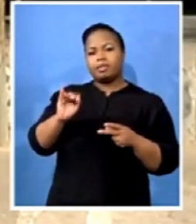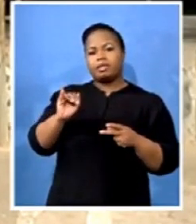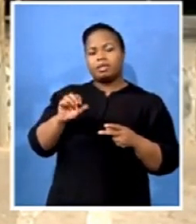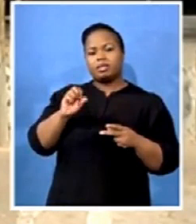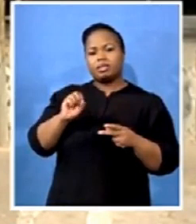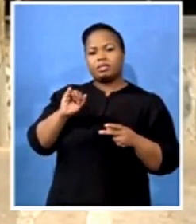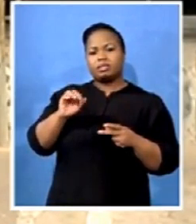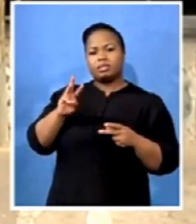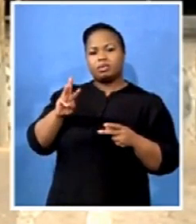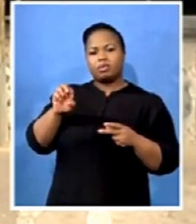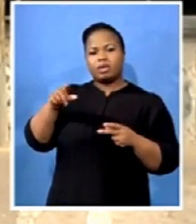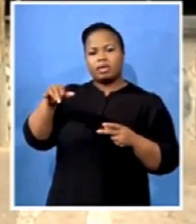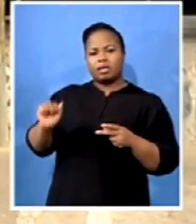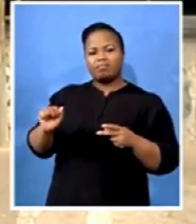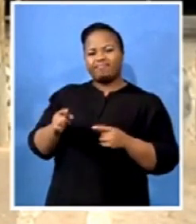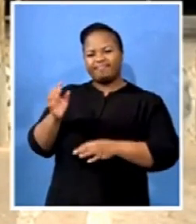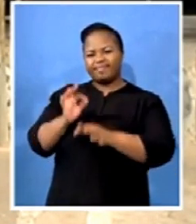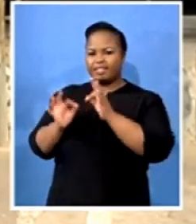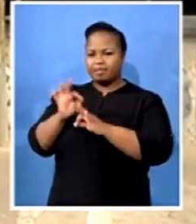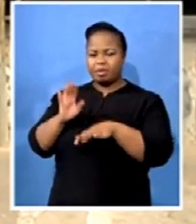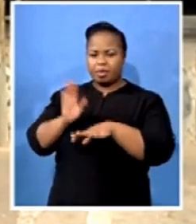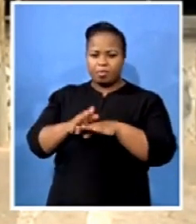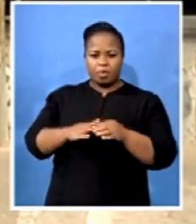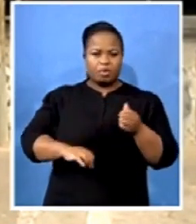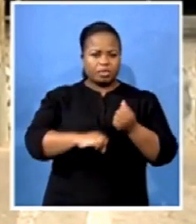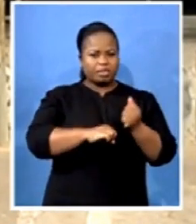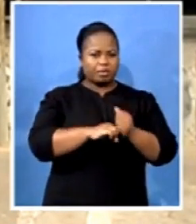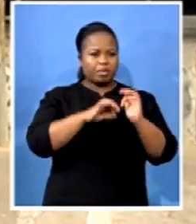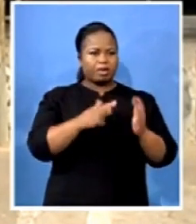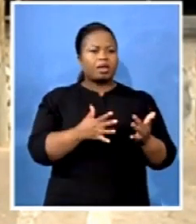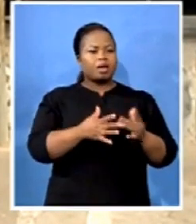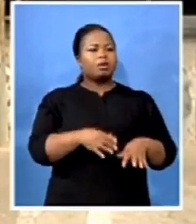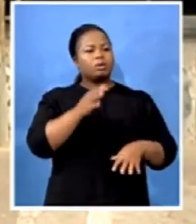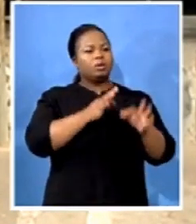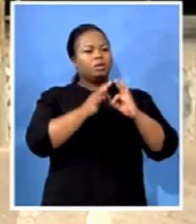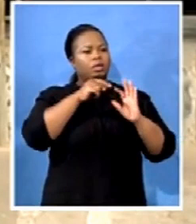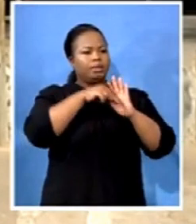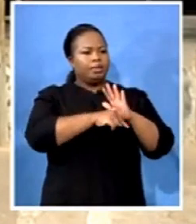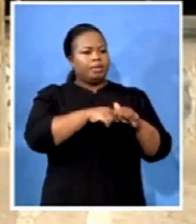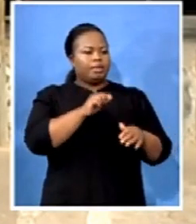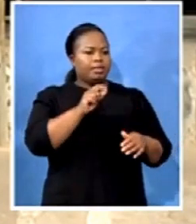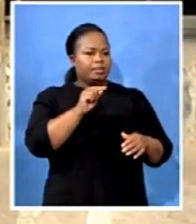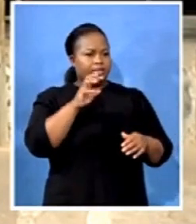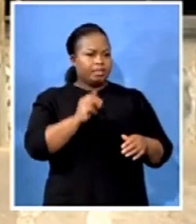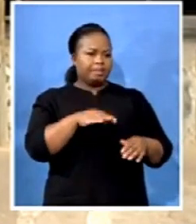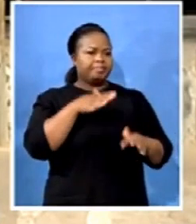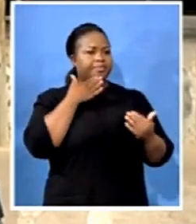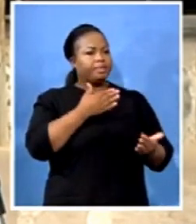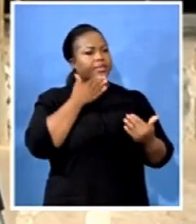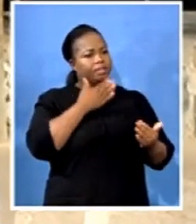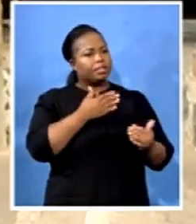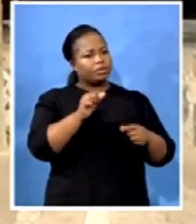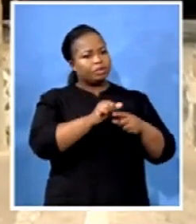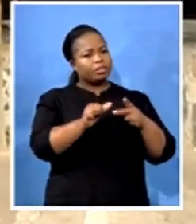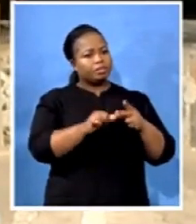about their support in terms, if we talk about this cashless ATM. Thank you very much, Deputy Minister, for talking to us. If you can just